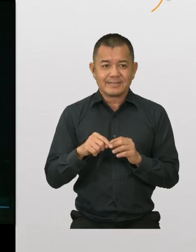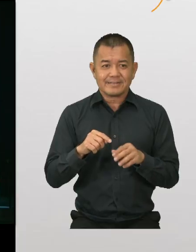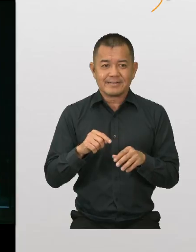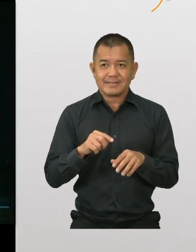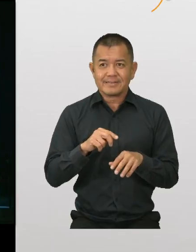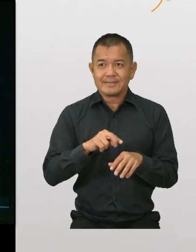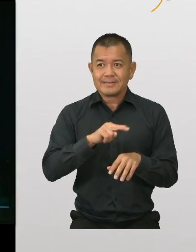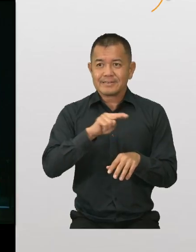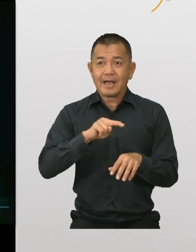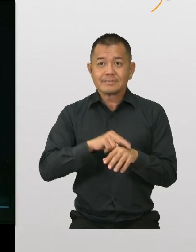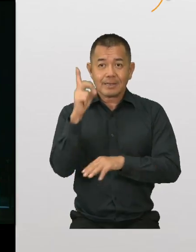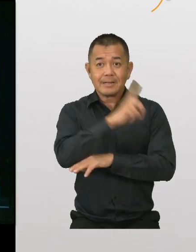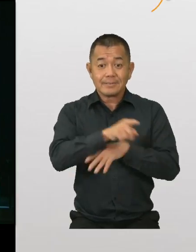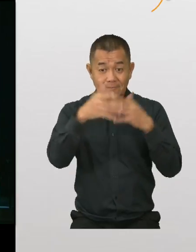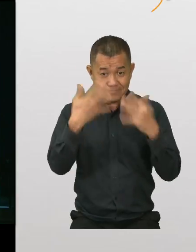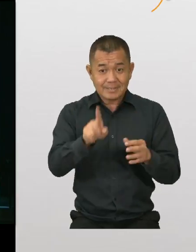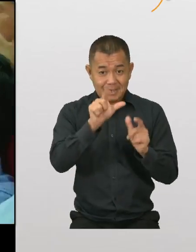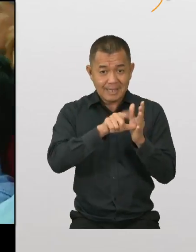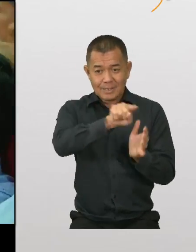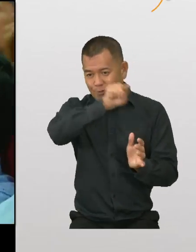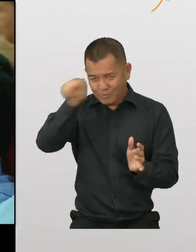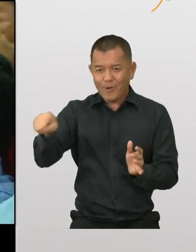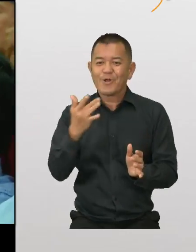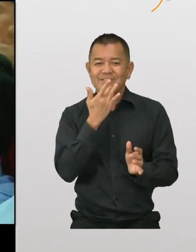taste their food and hope you will like it.